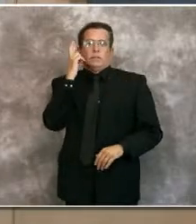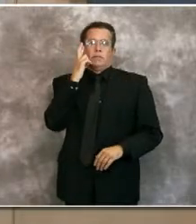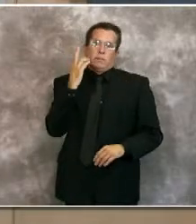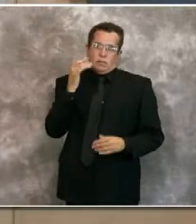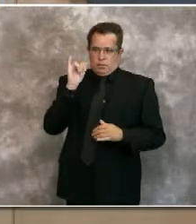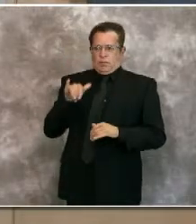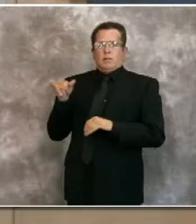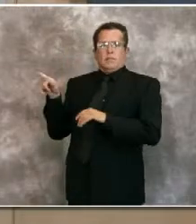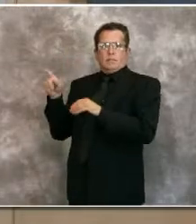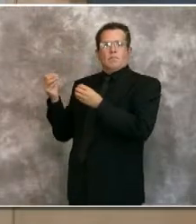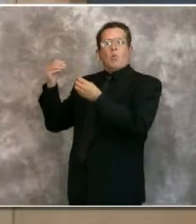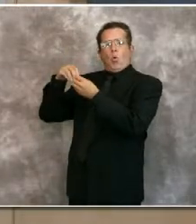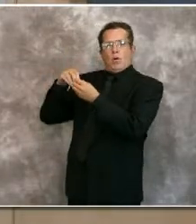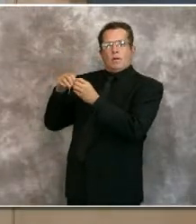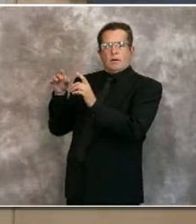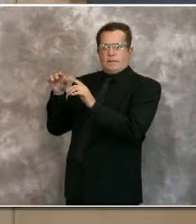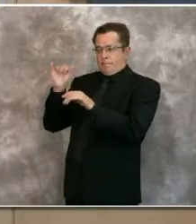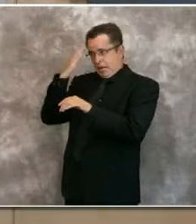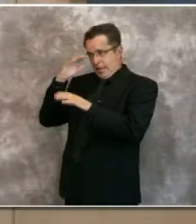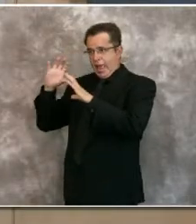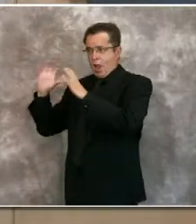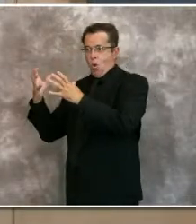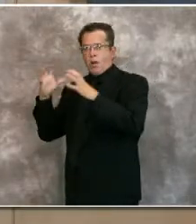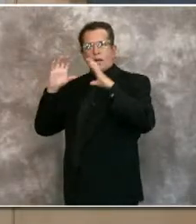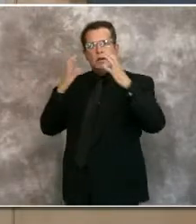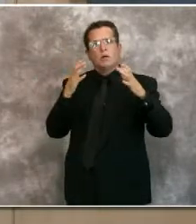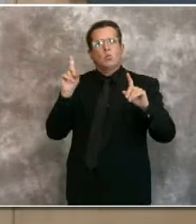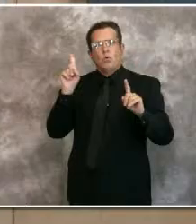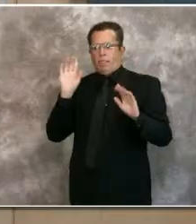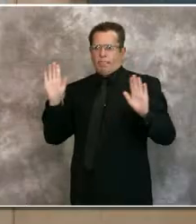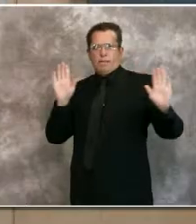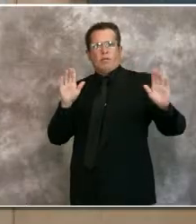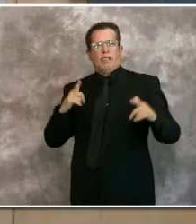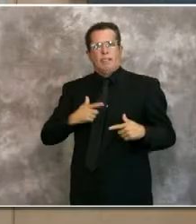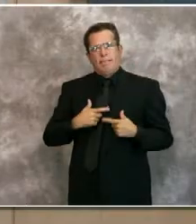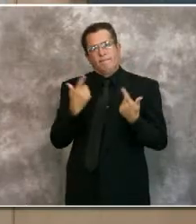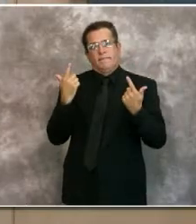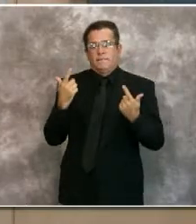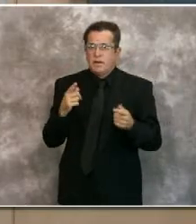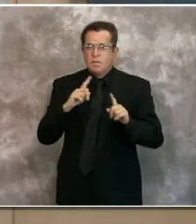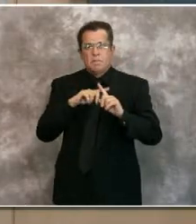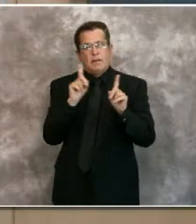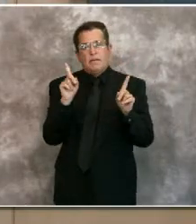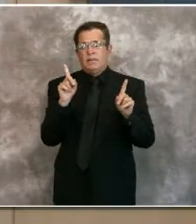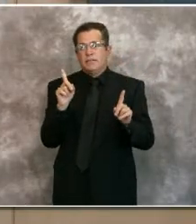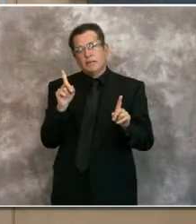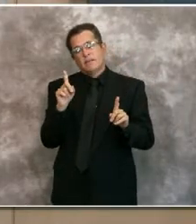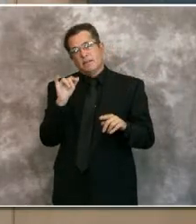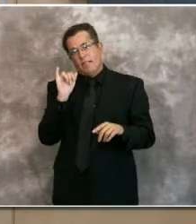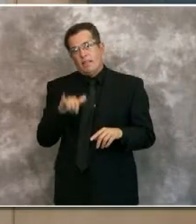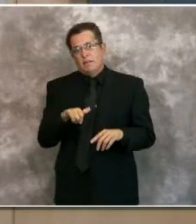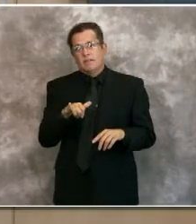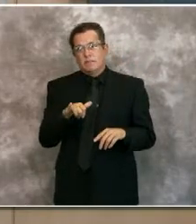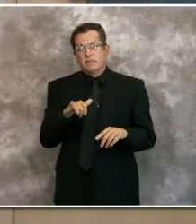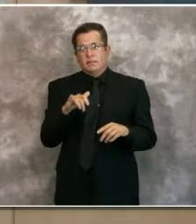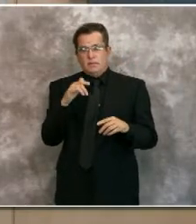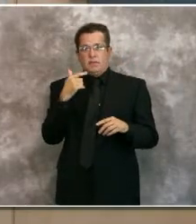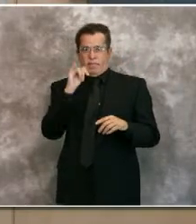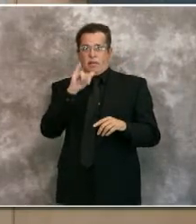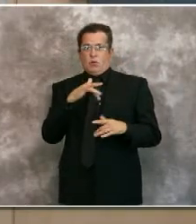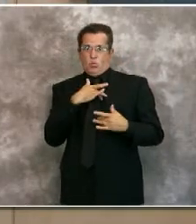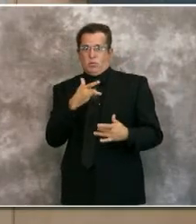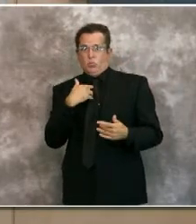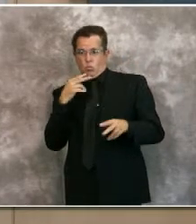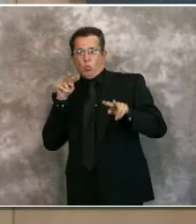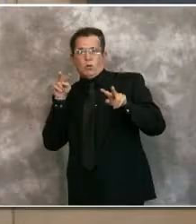demographics by region of the county, but that is, again, certainly a discernible trend that